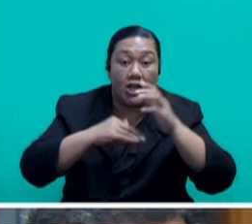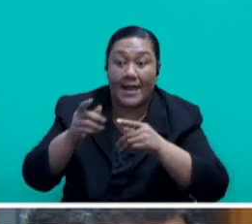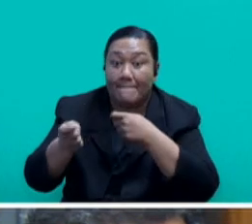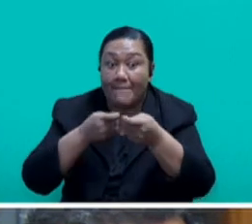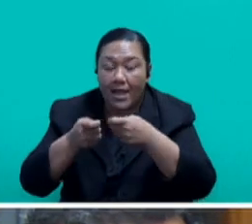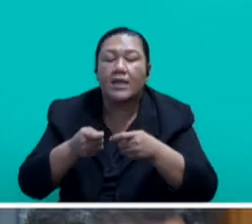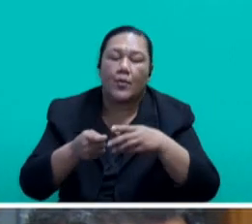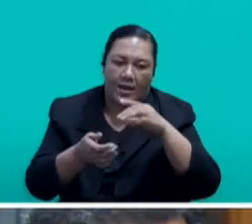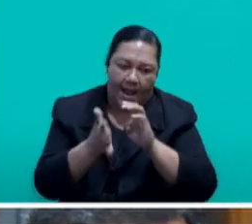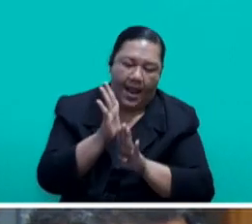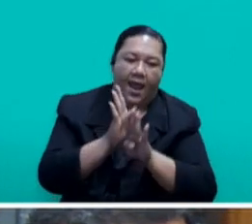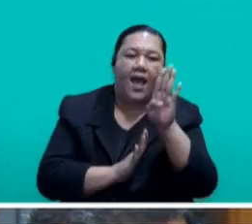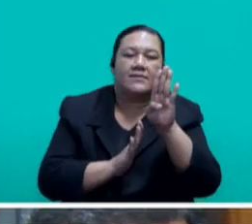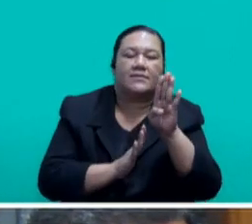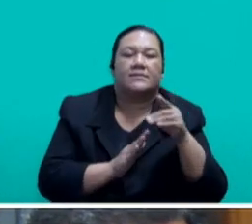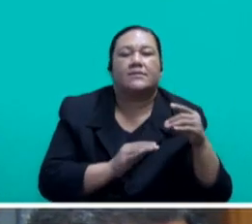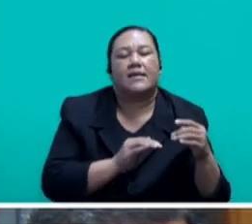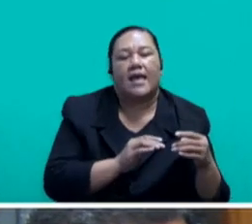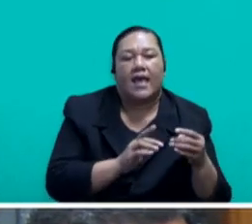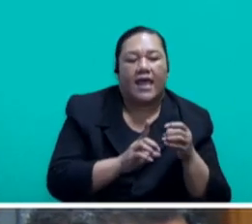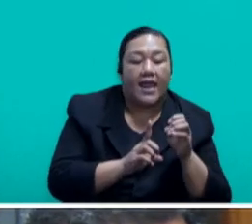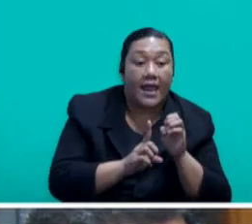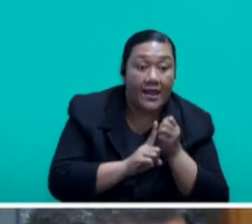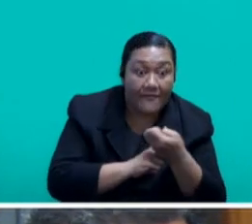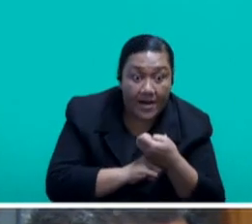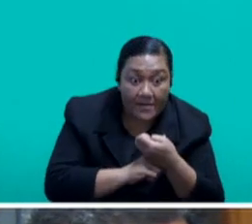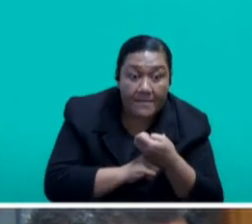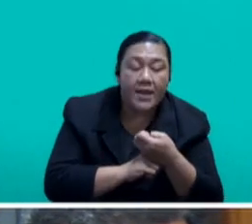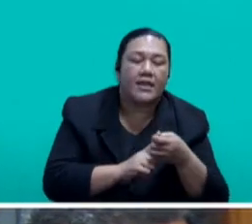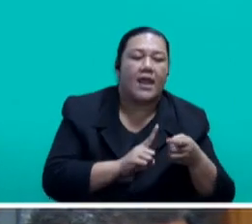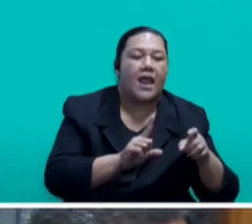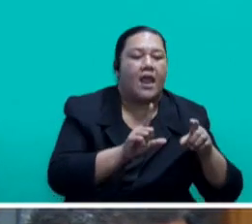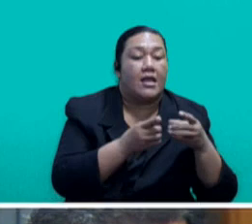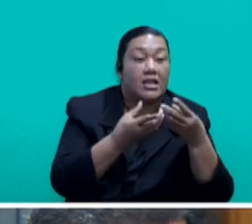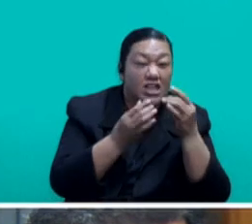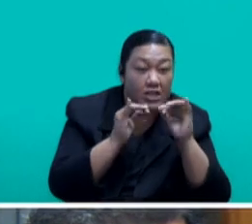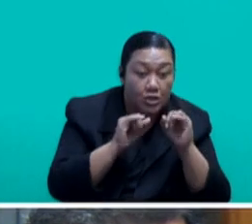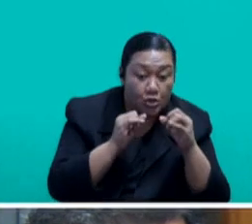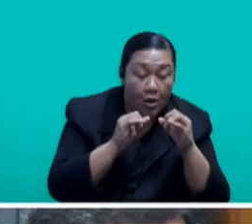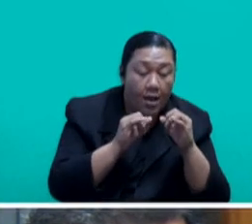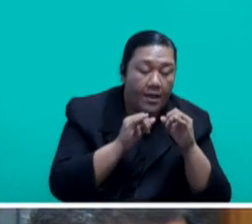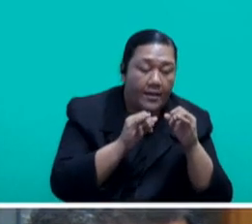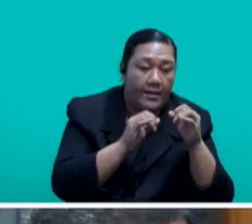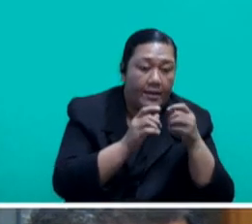growth. Mr. Speaker, sir, without question, our micro and small business